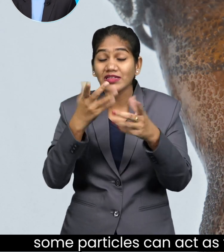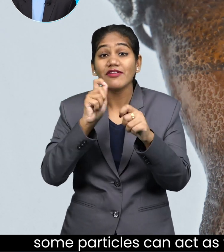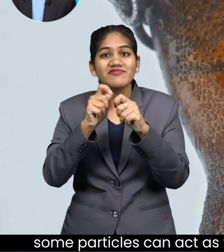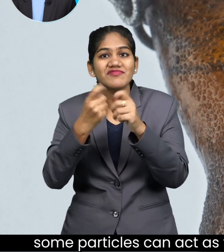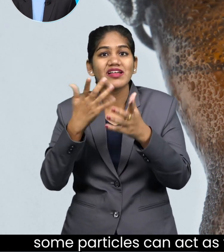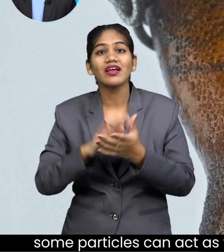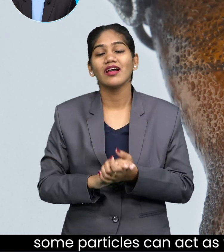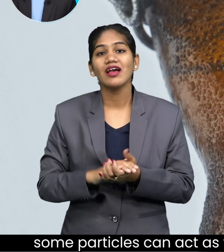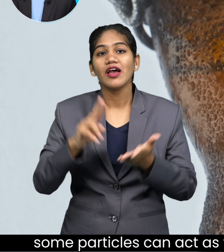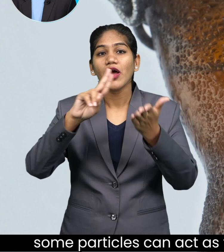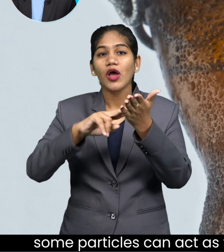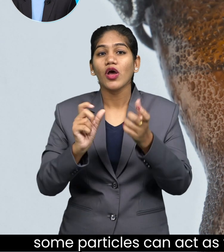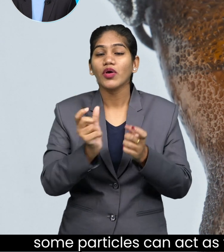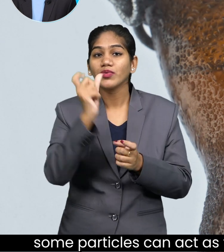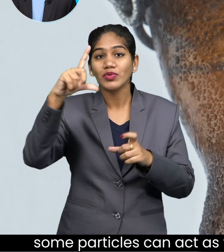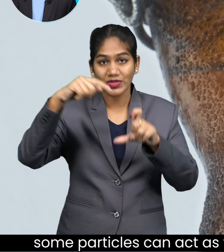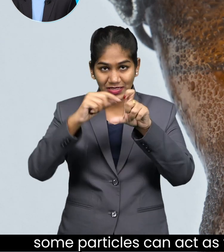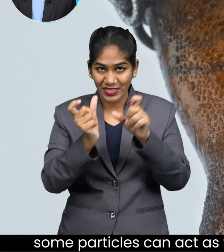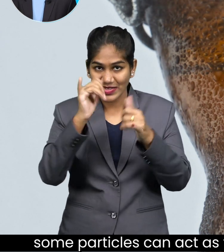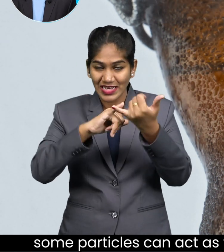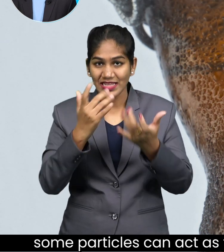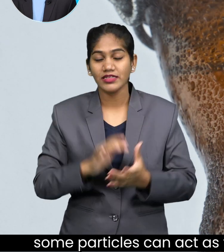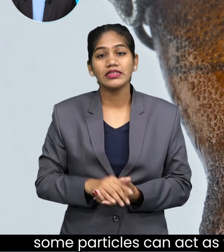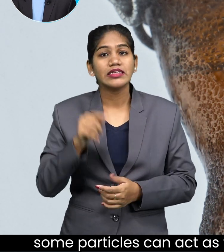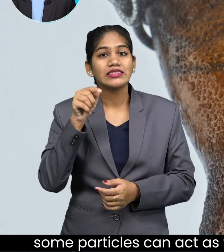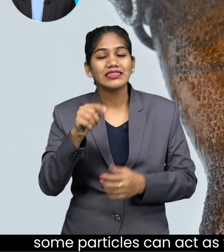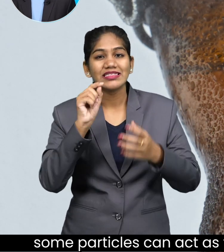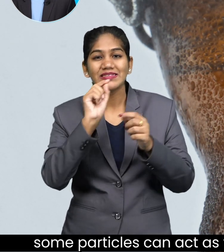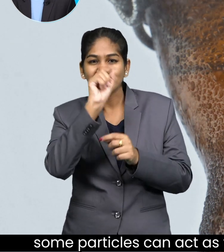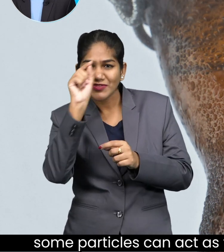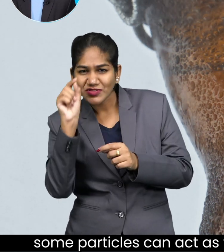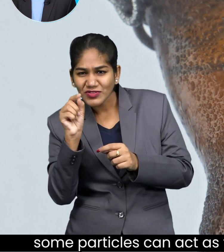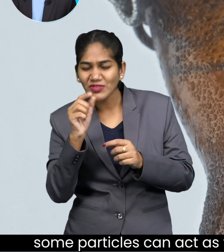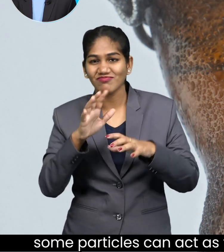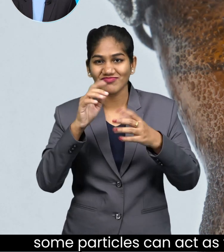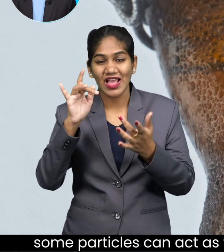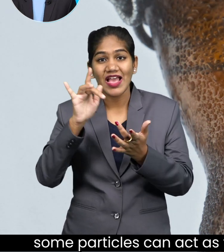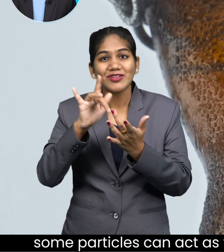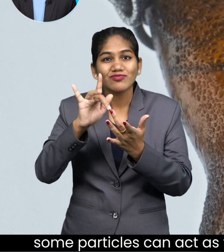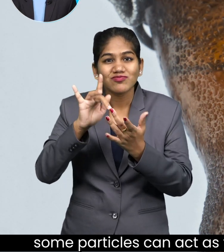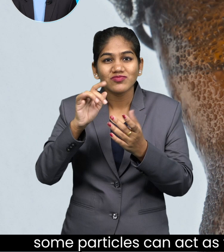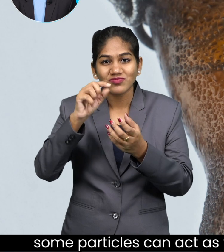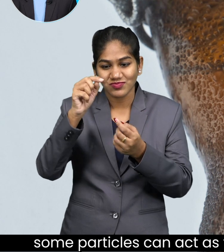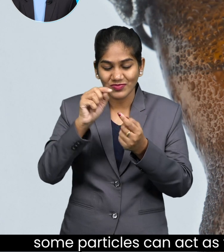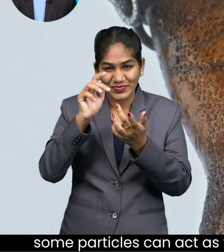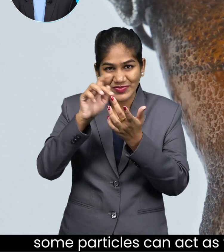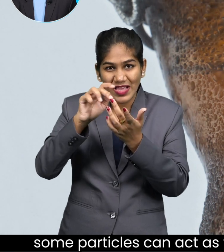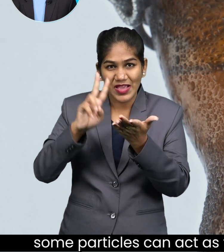the nucleus for these drops to form around.